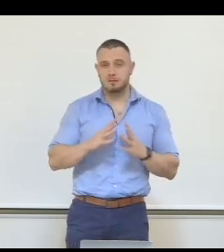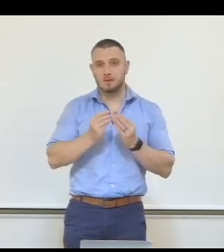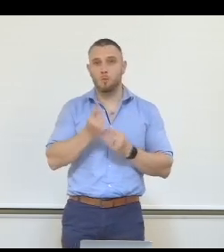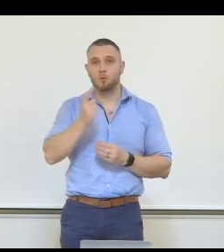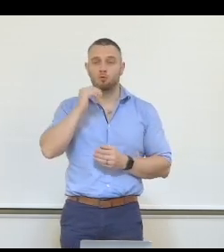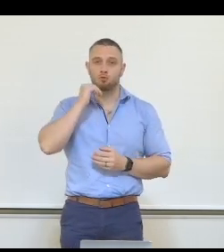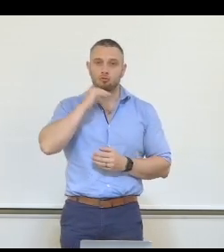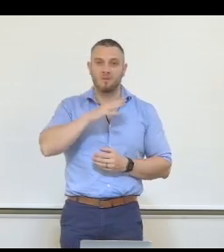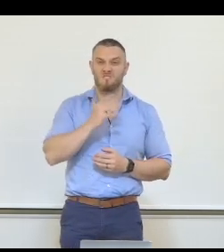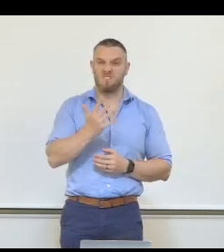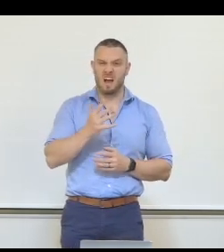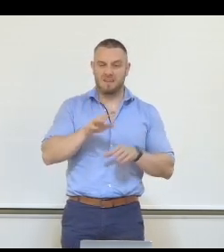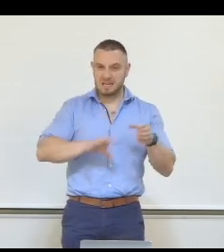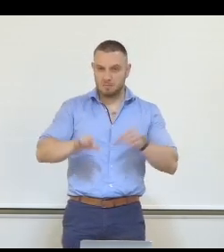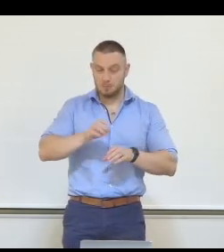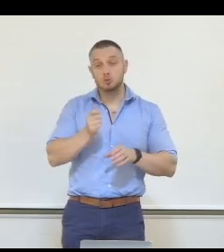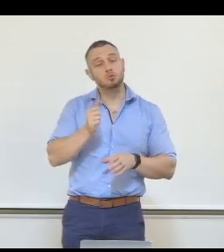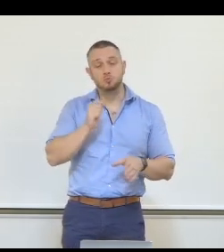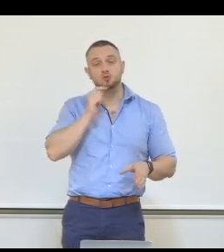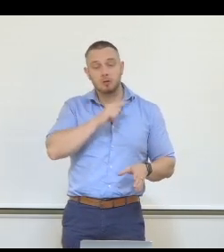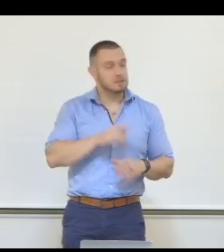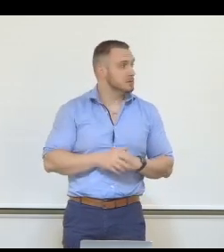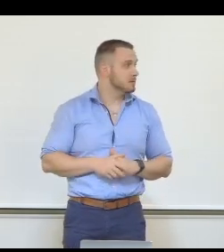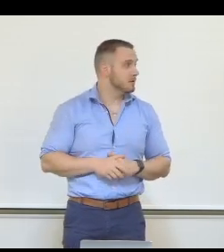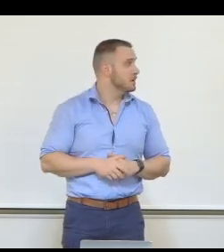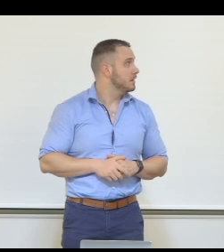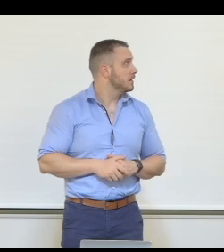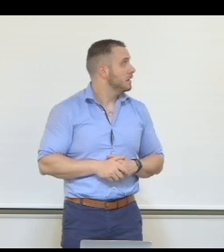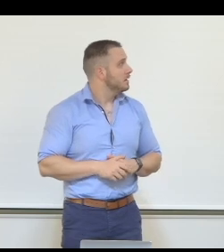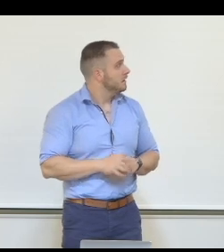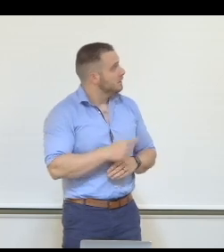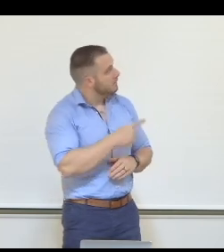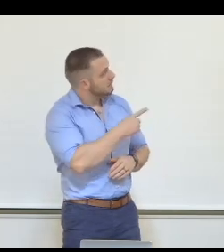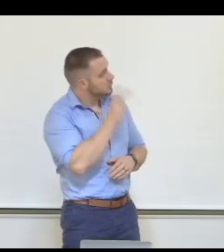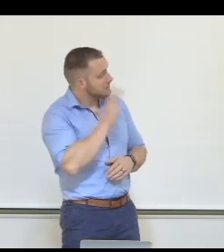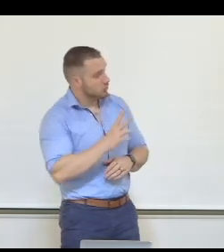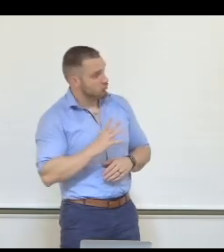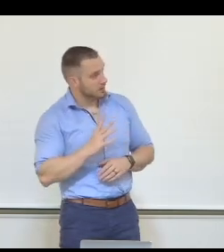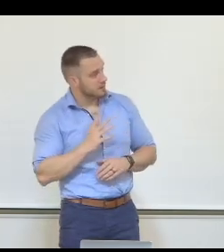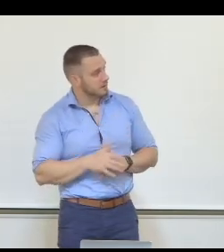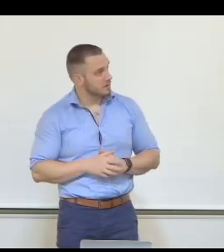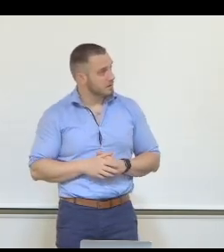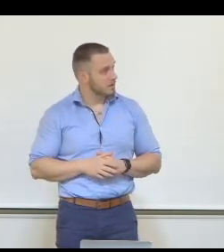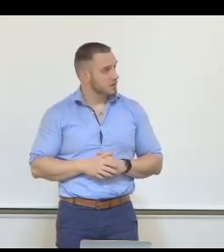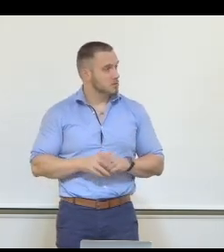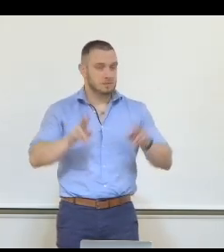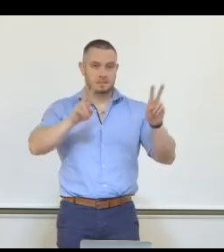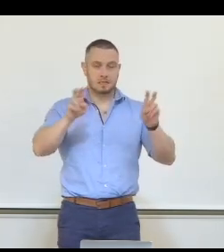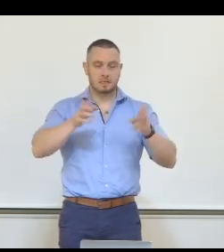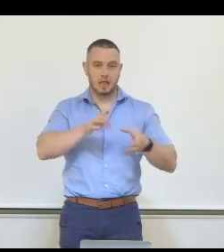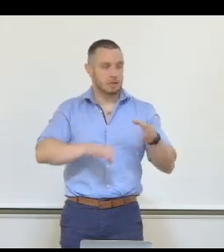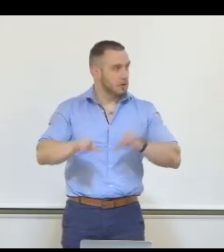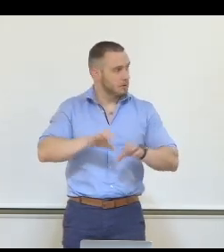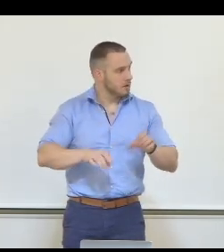total. Some of them were a bit strange. I like to take this one. You may have seen this picture already. The title of this